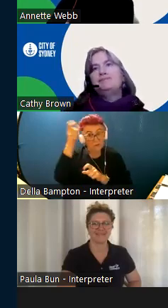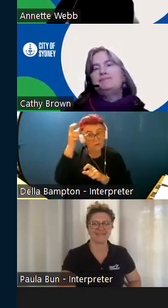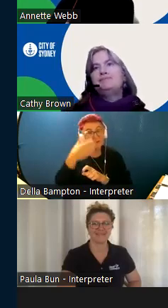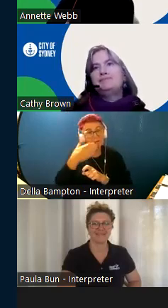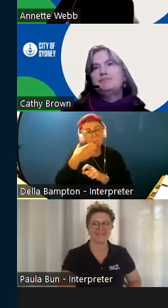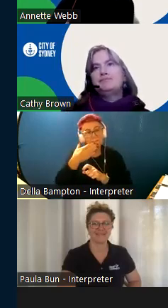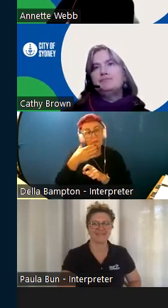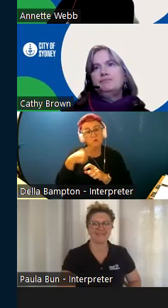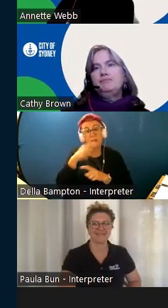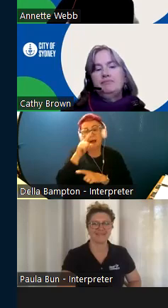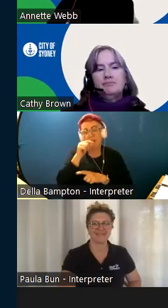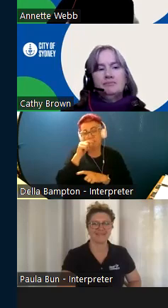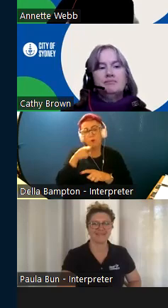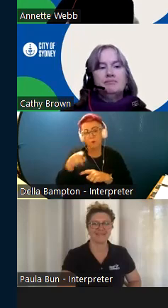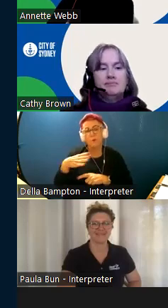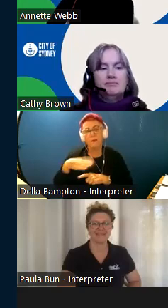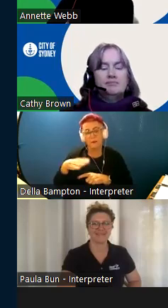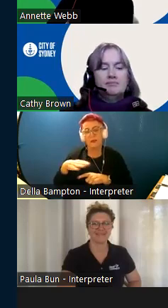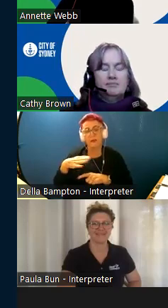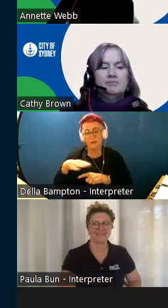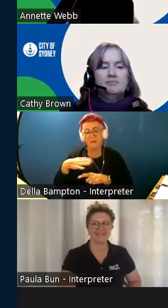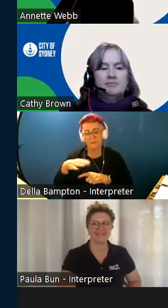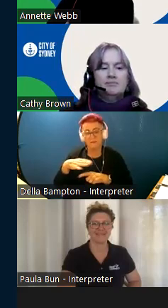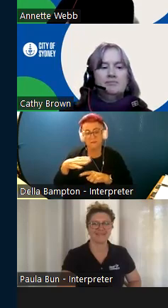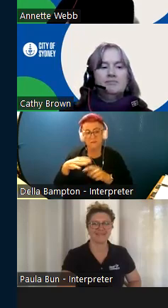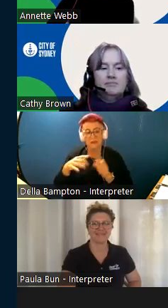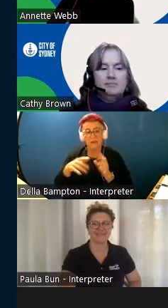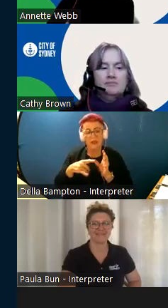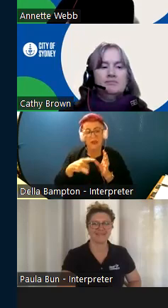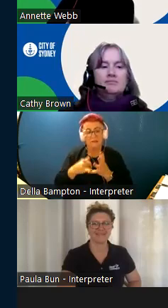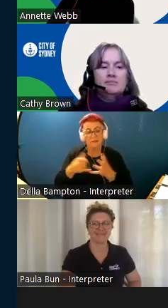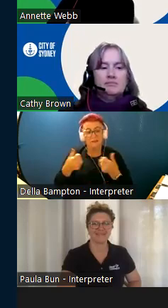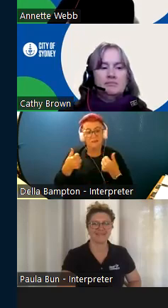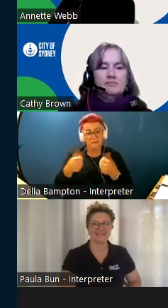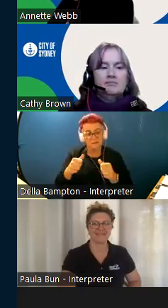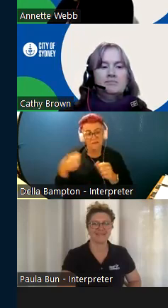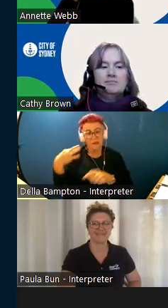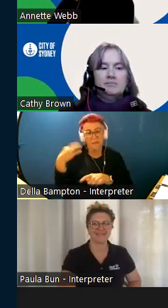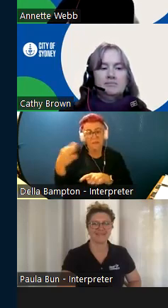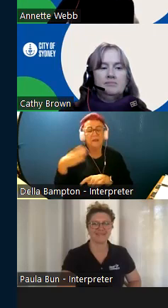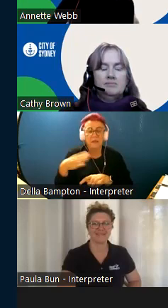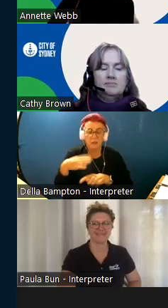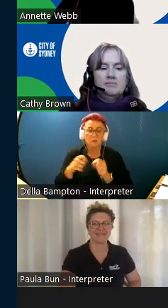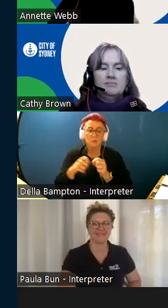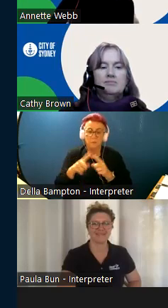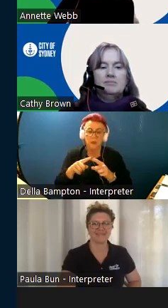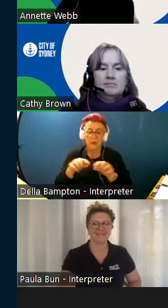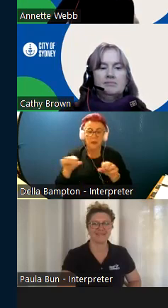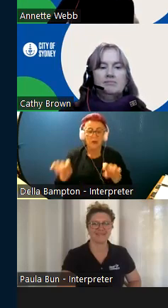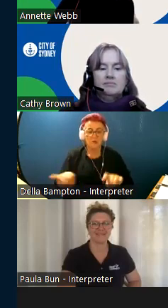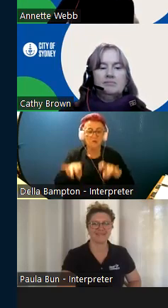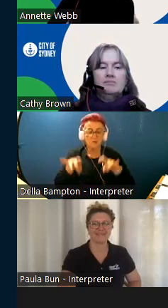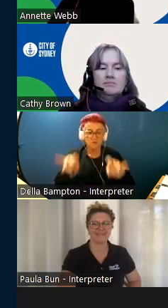To be eligible, you need to be an Australian. To be eligible as a successful applicant, you need to be an Australian citizen or have